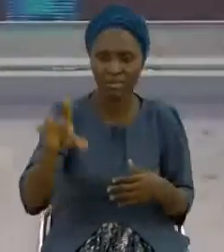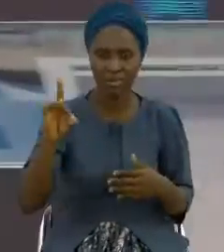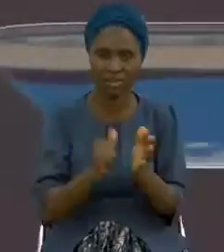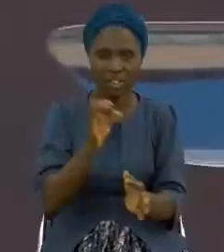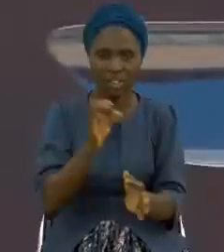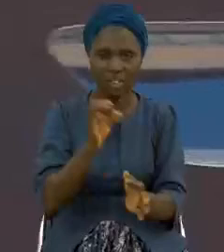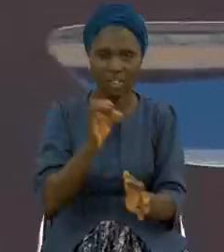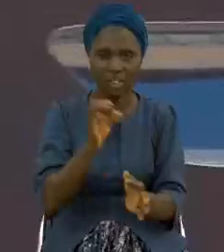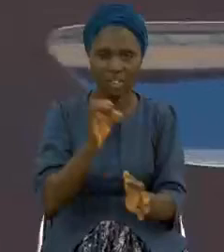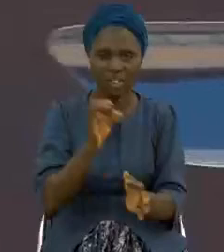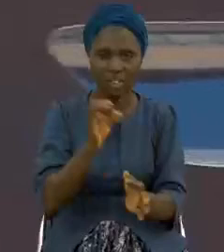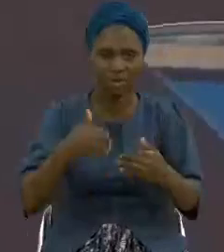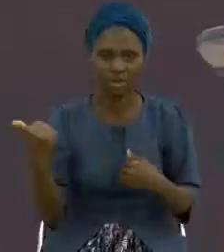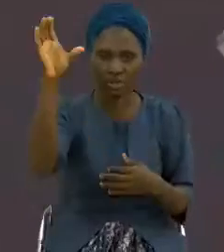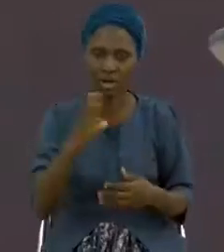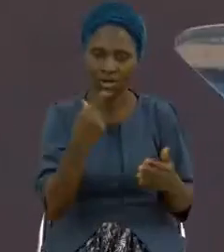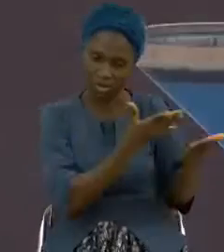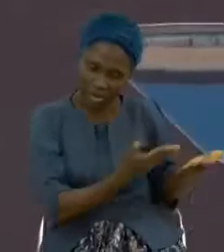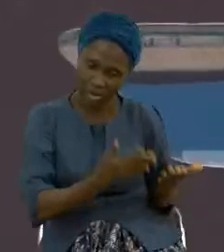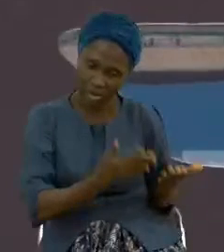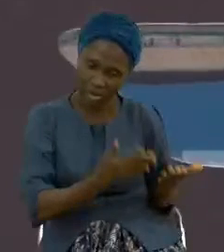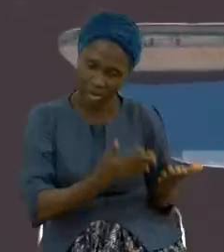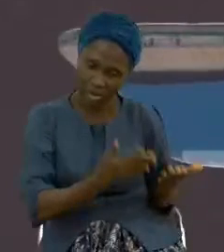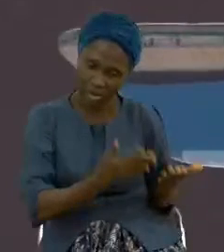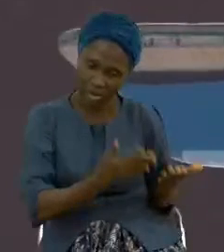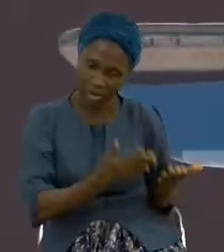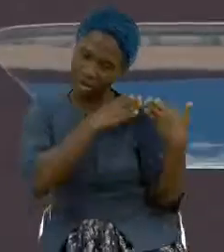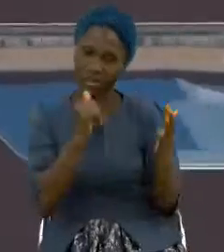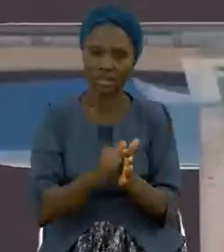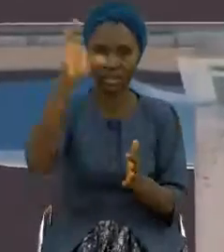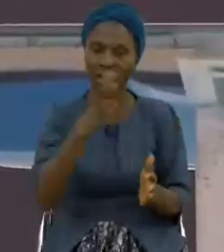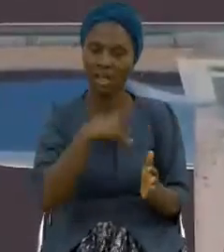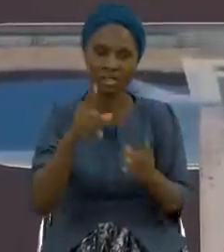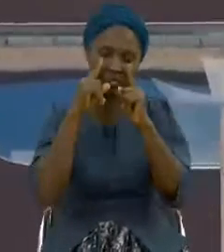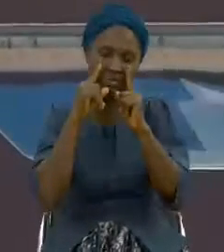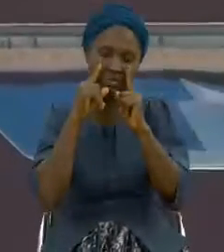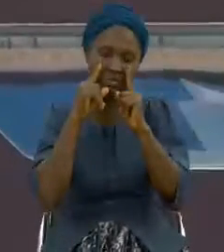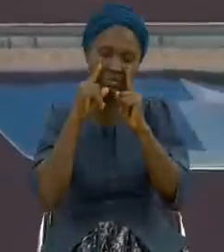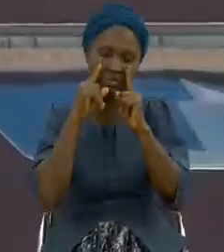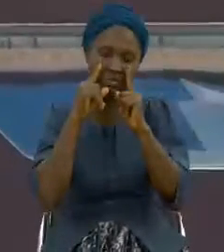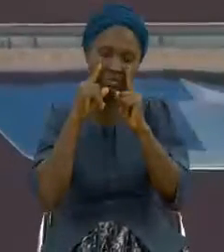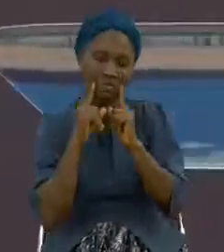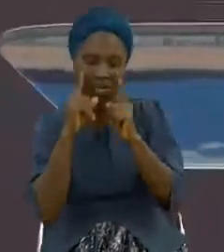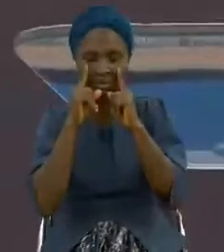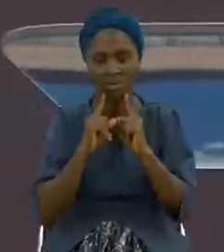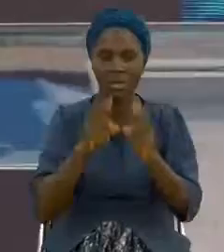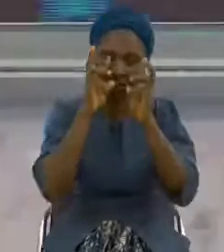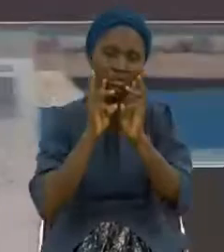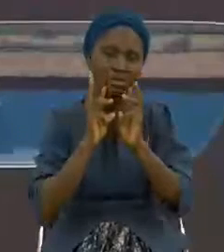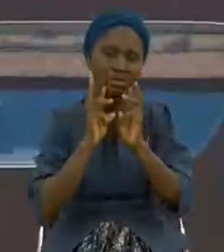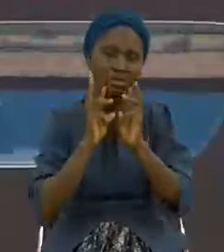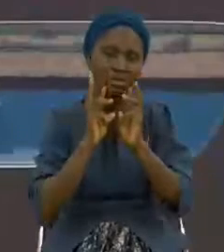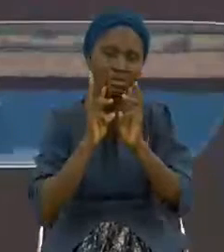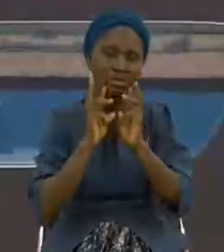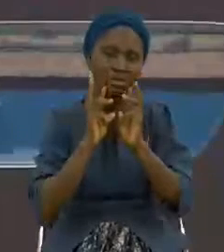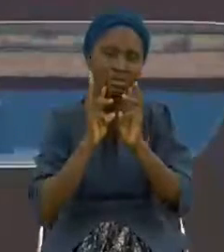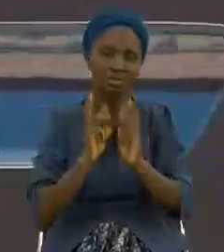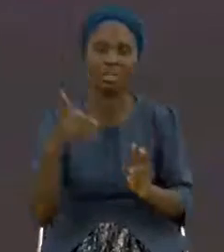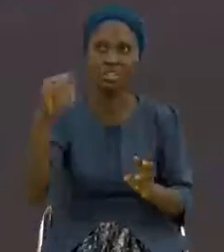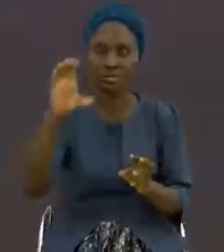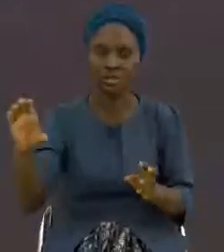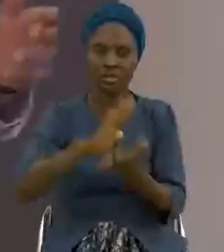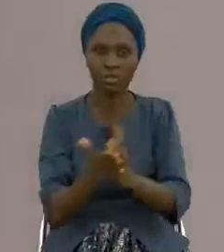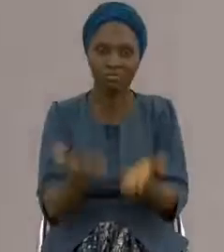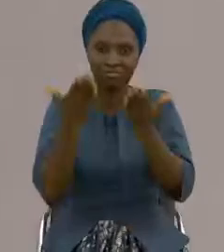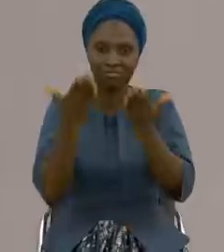mourn and you cry, the cross becomes heavier when you cry,